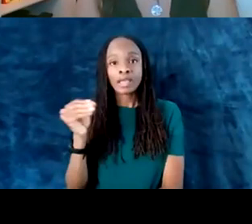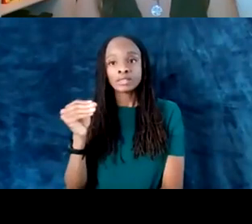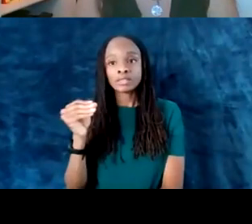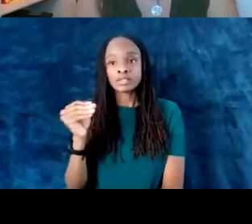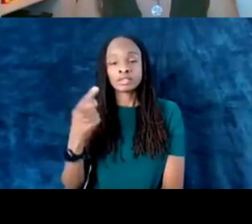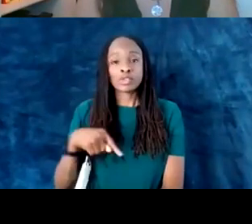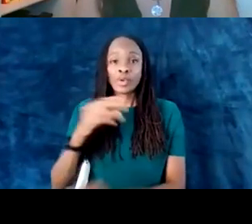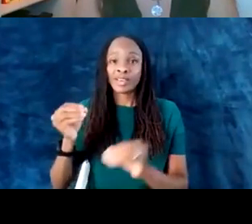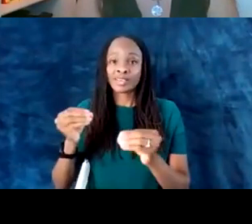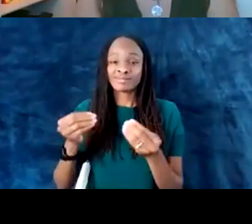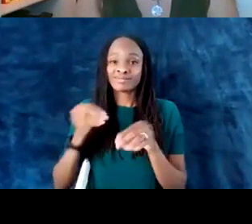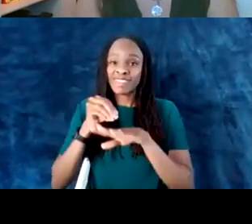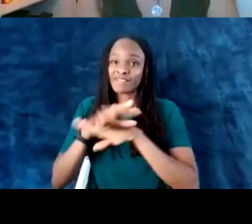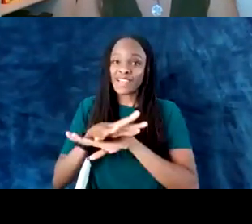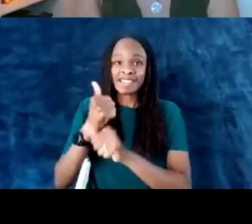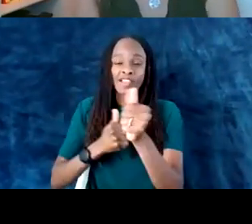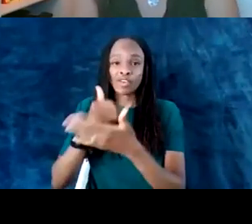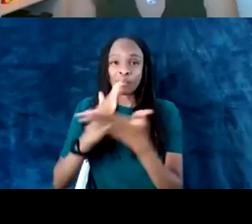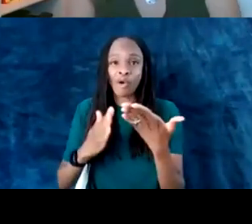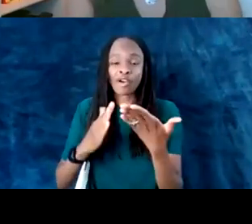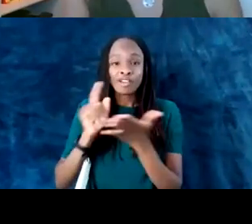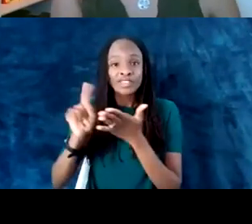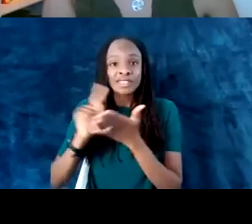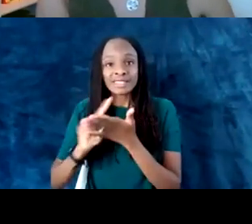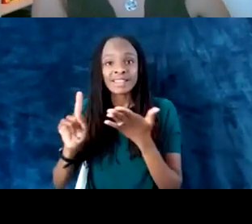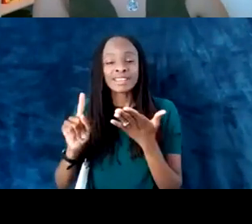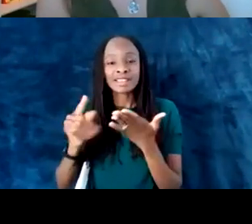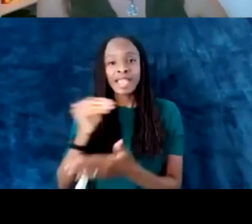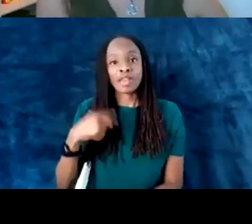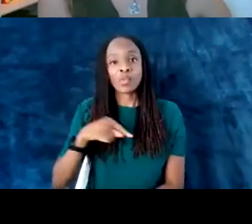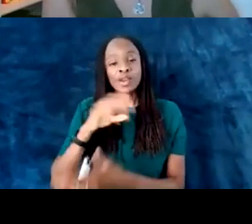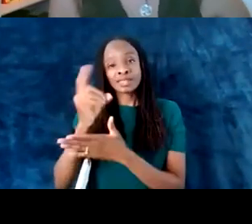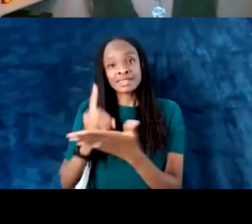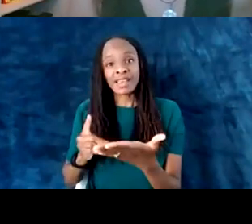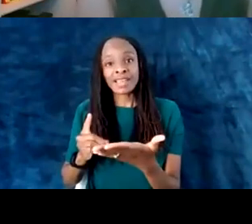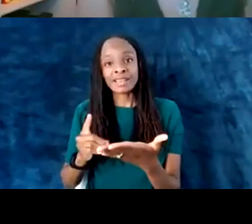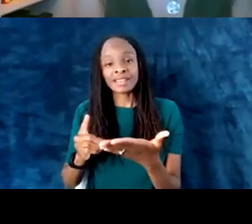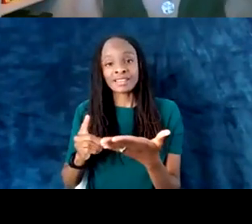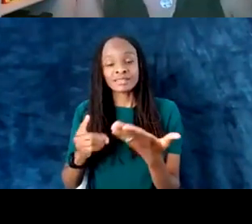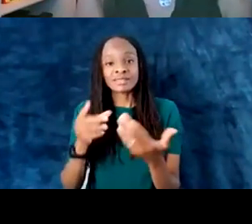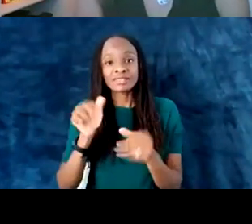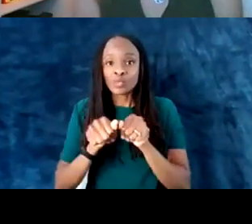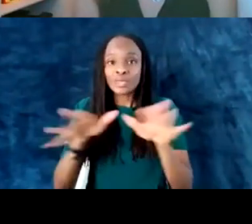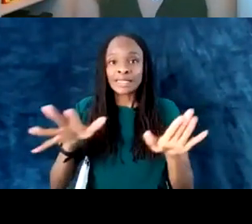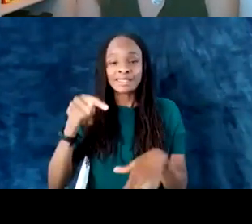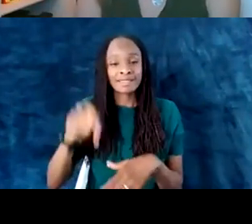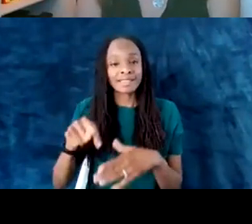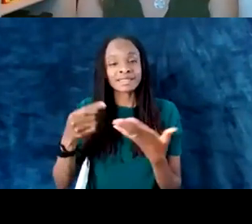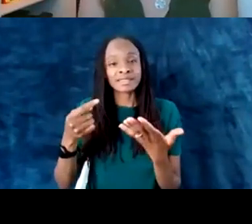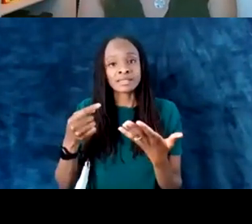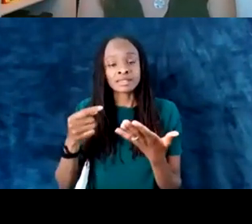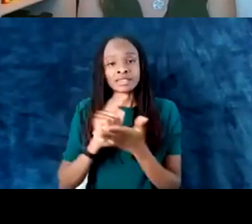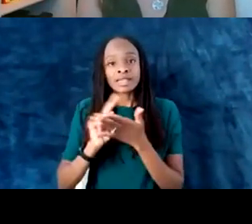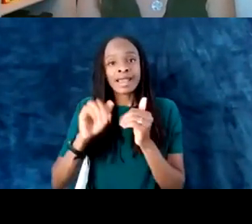are advising every part of the study and we're designing the release of this study and how this study